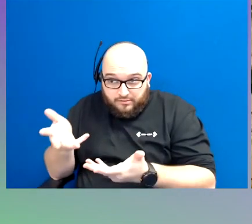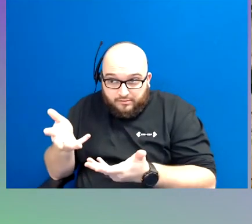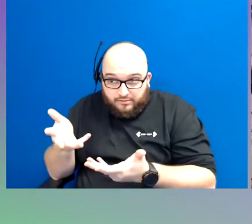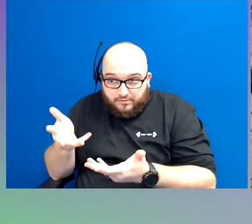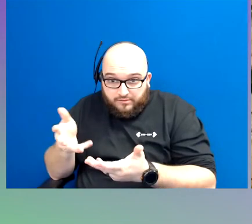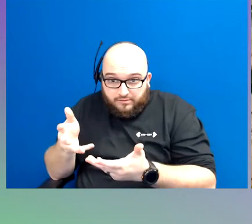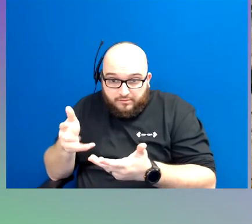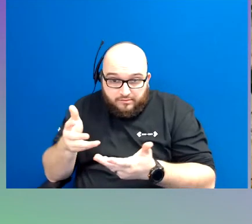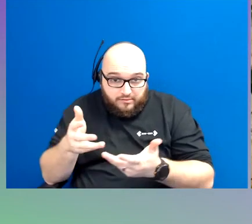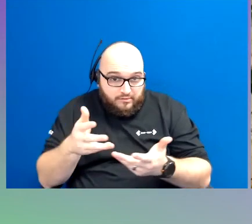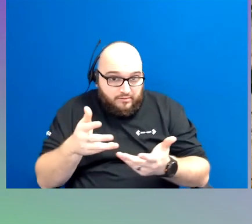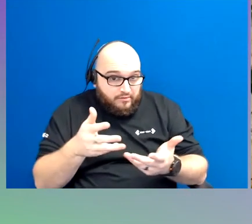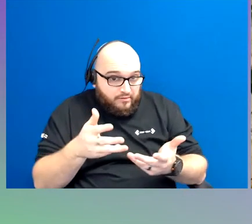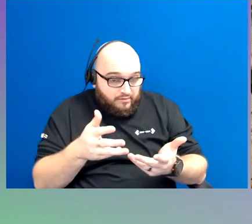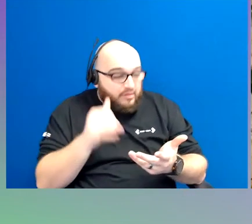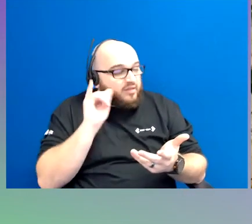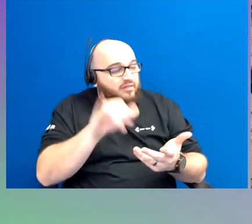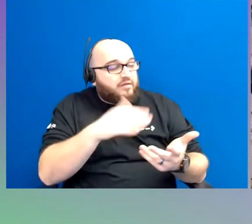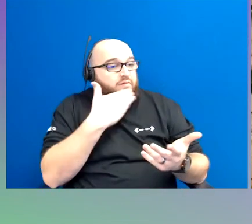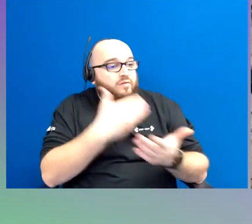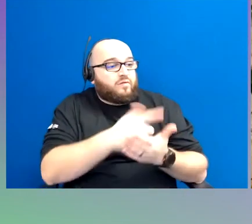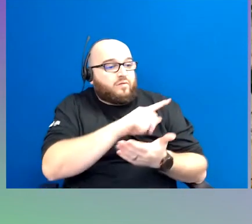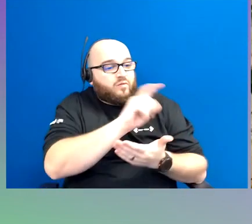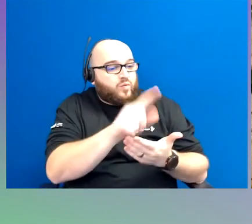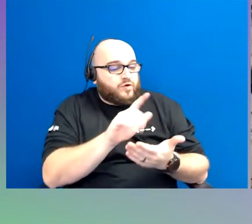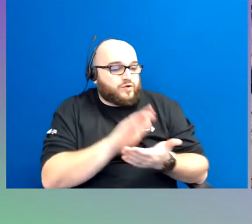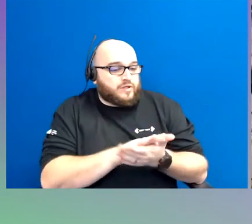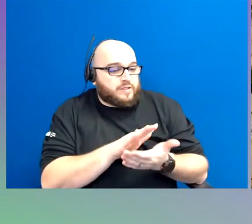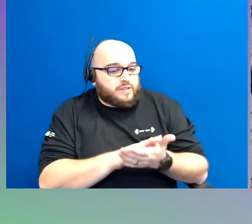That's a great question. Yeah.